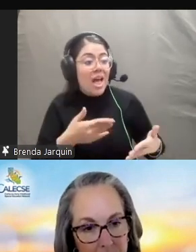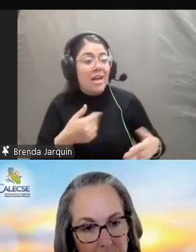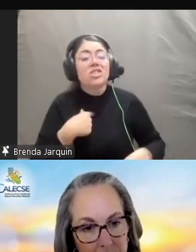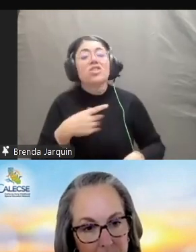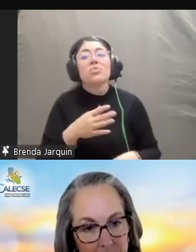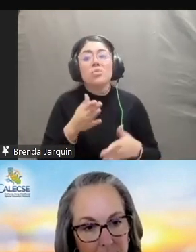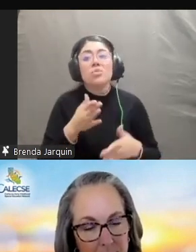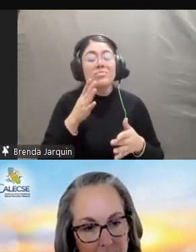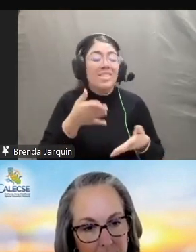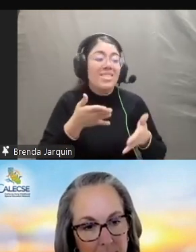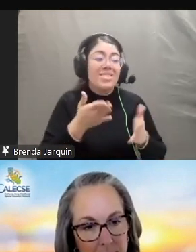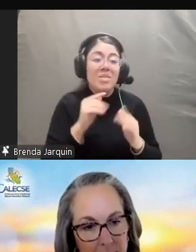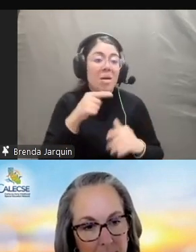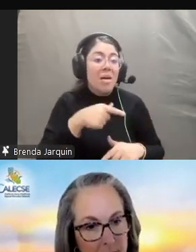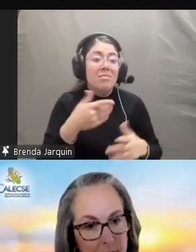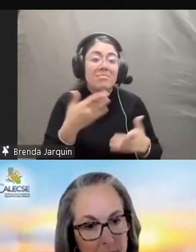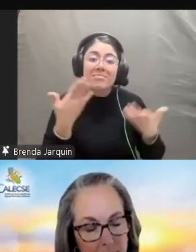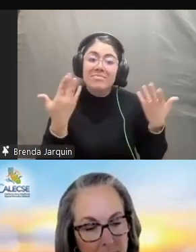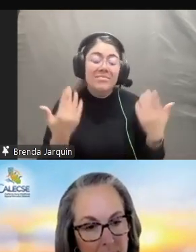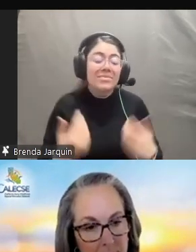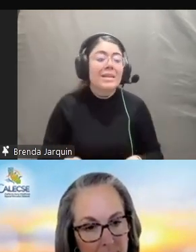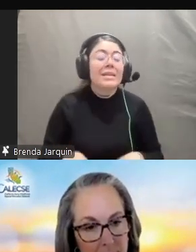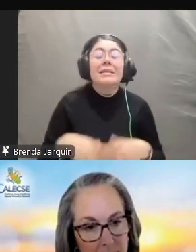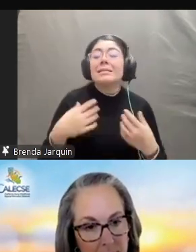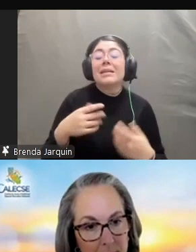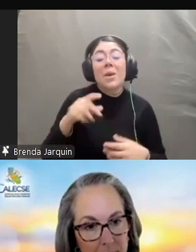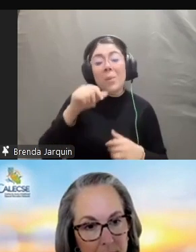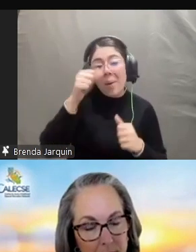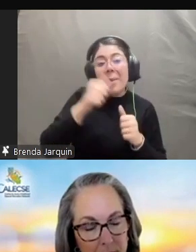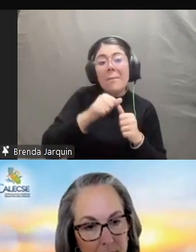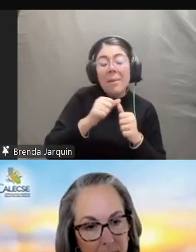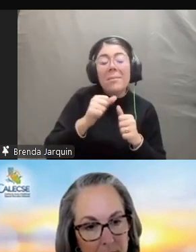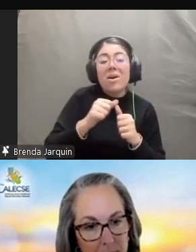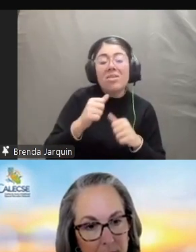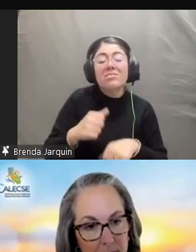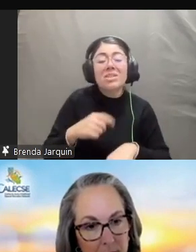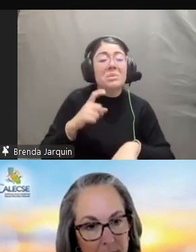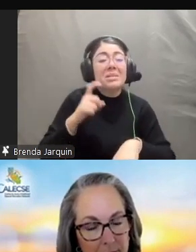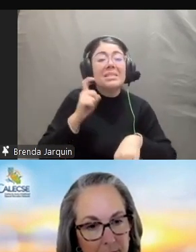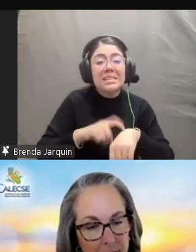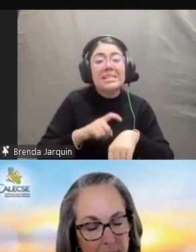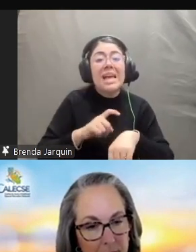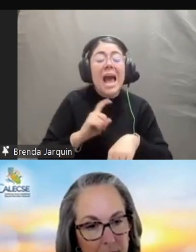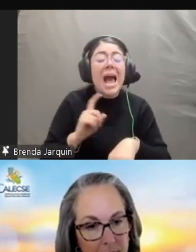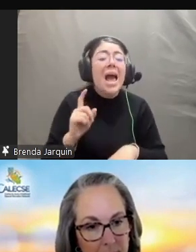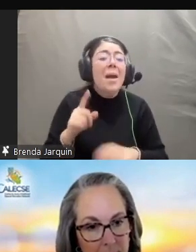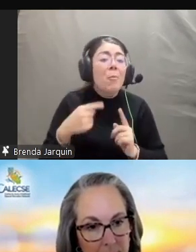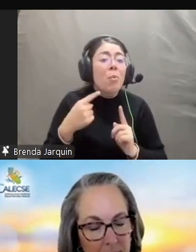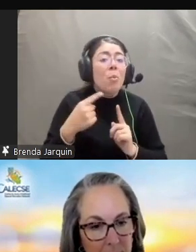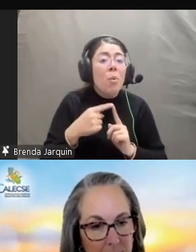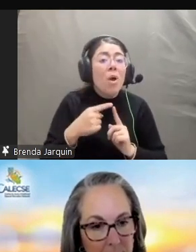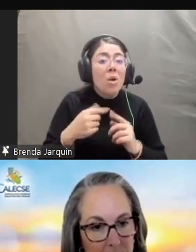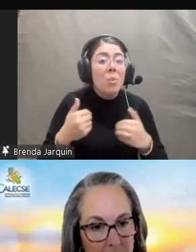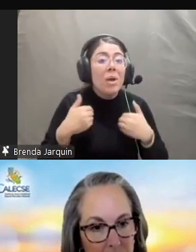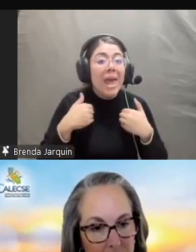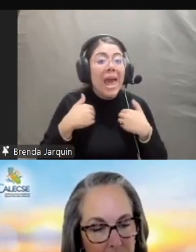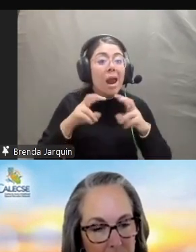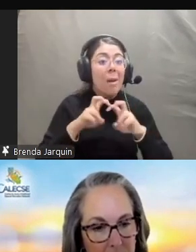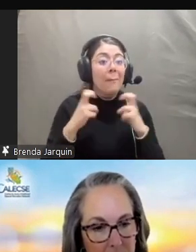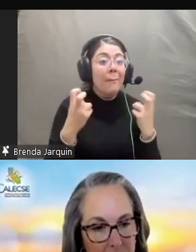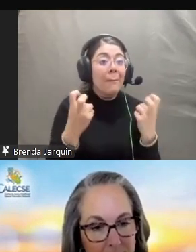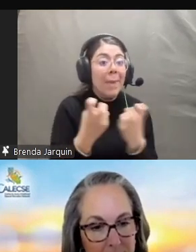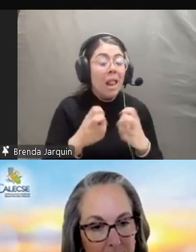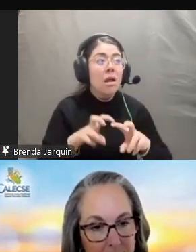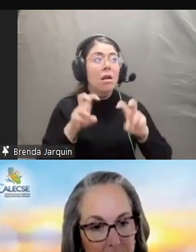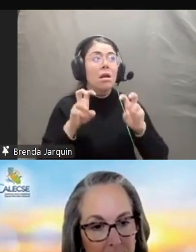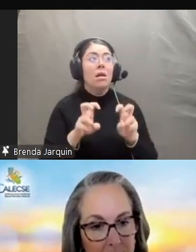tough conversations. I think at one point, our Family Empowerment Center's representative on the panel, her eyes were about this big, just like, oh